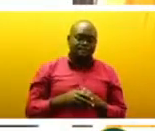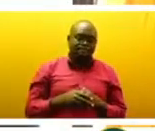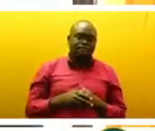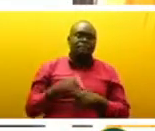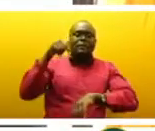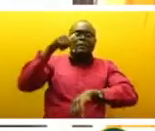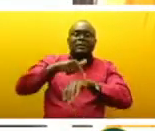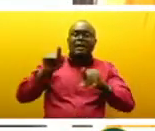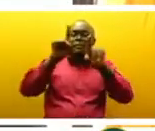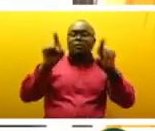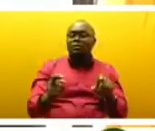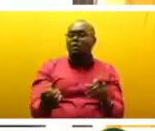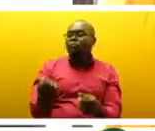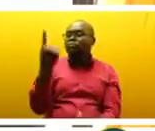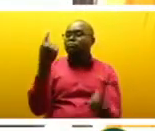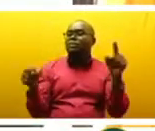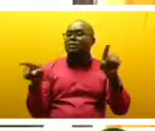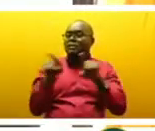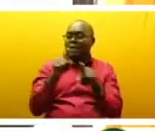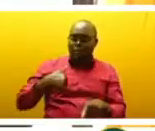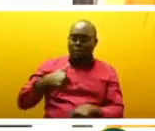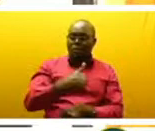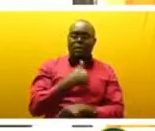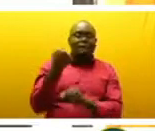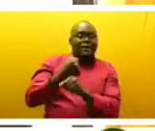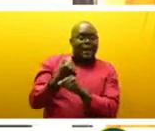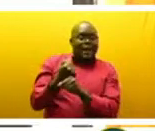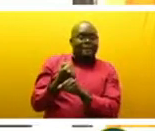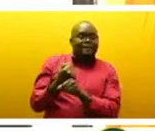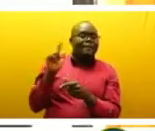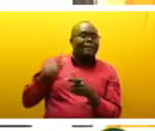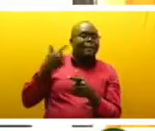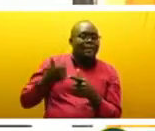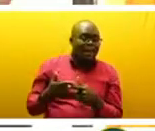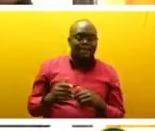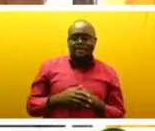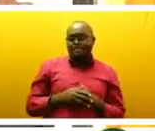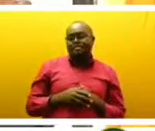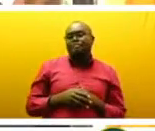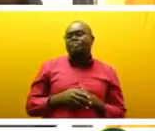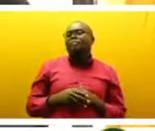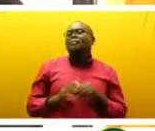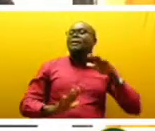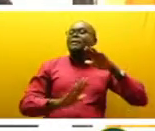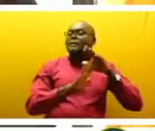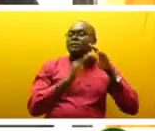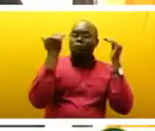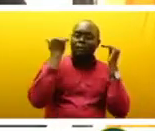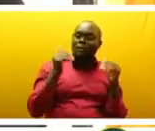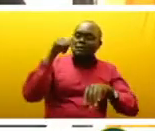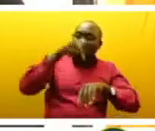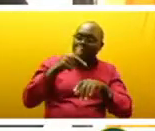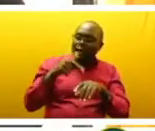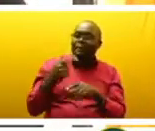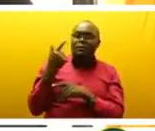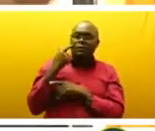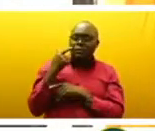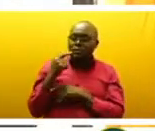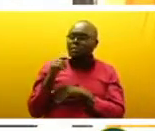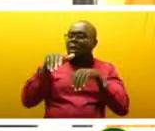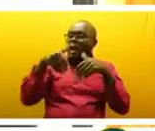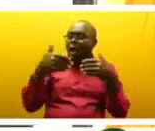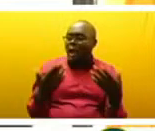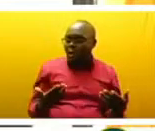when questions are raised like we've done, then the Supreme Court, and when you consider the margin by which